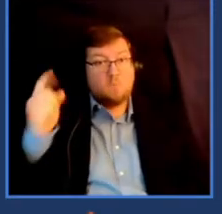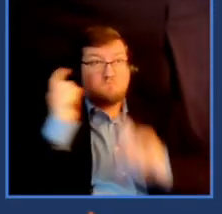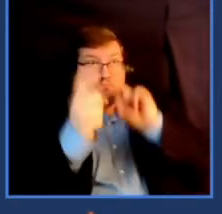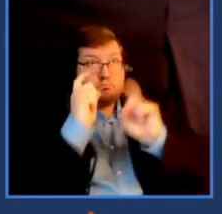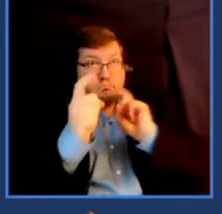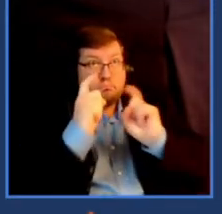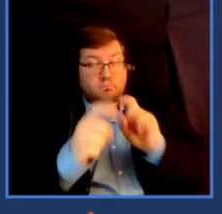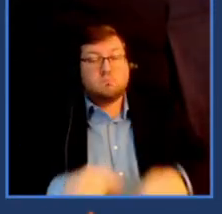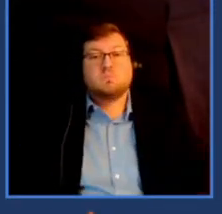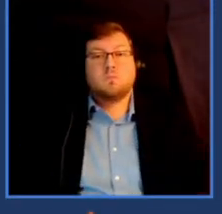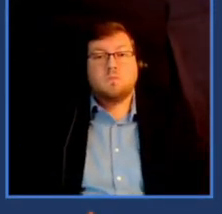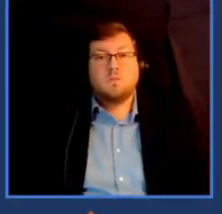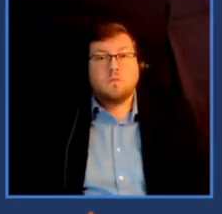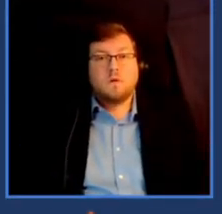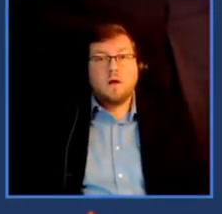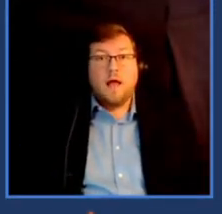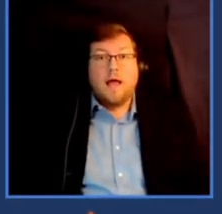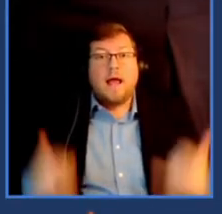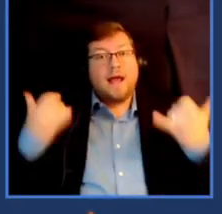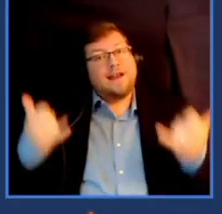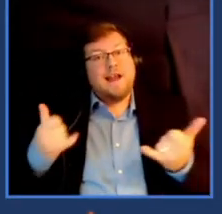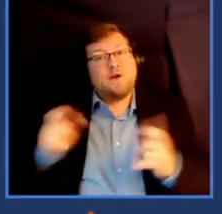And somehow she got a seat.